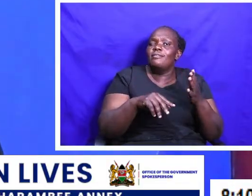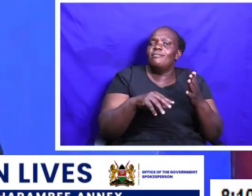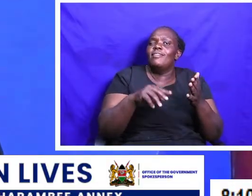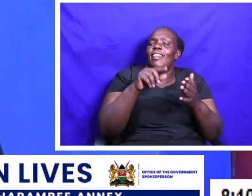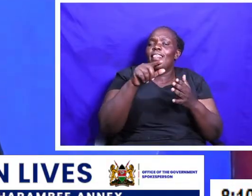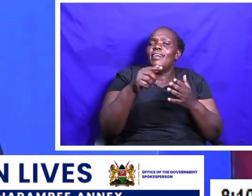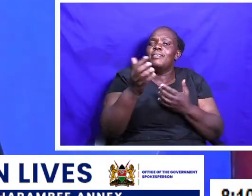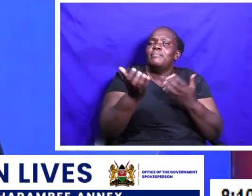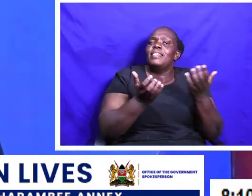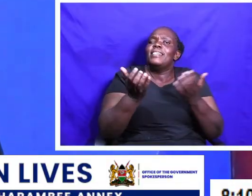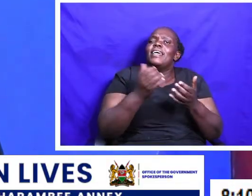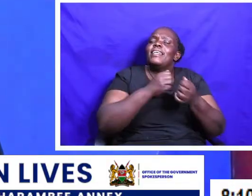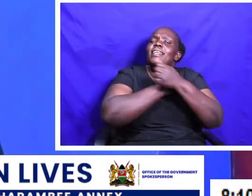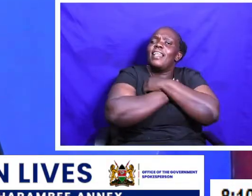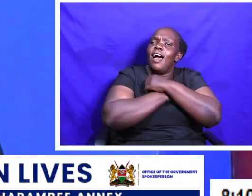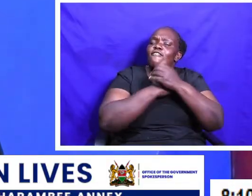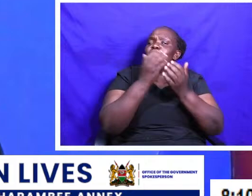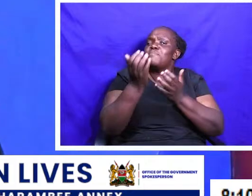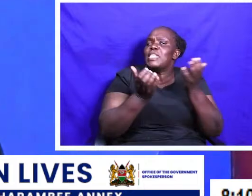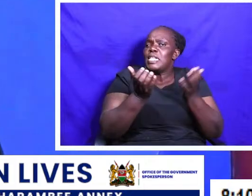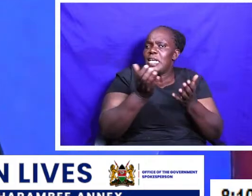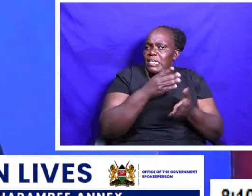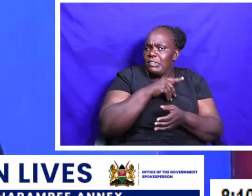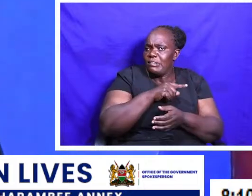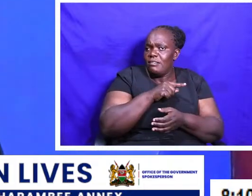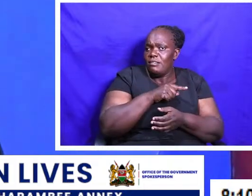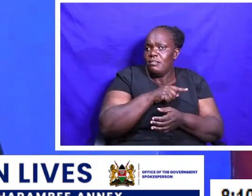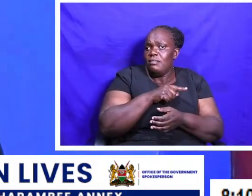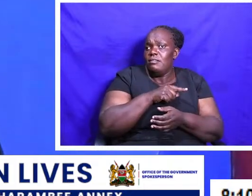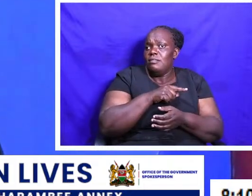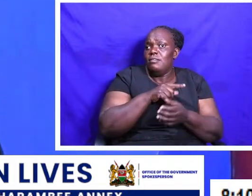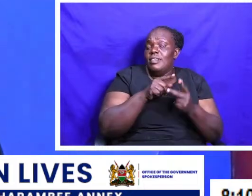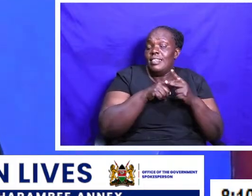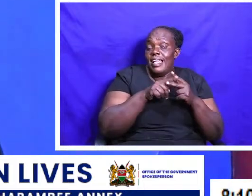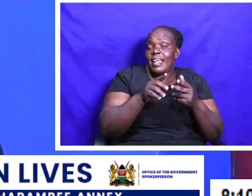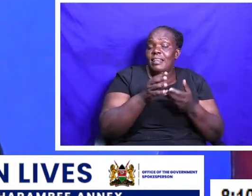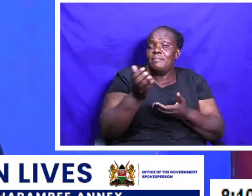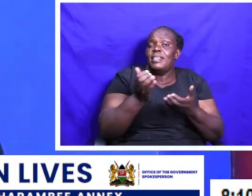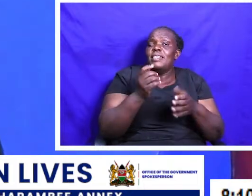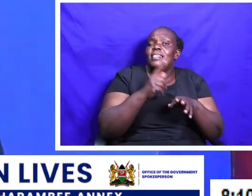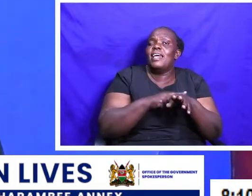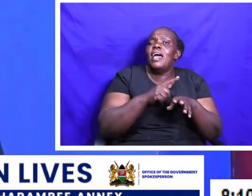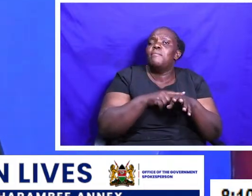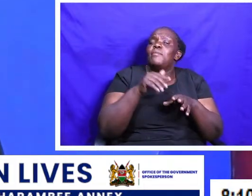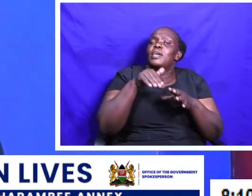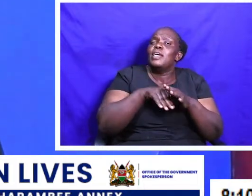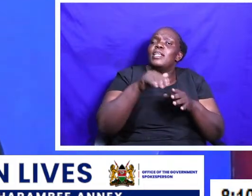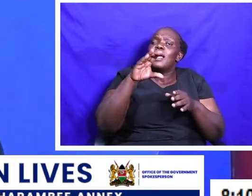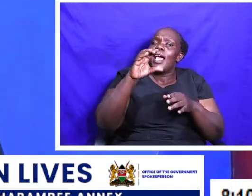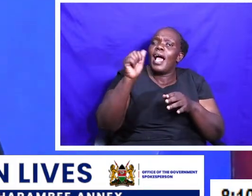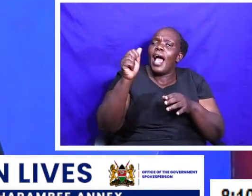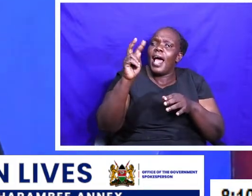to business. I got into business. I started a business when I was there in Canada.